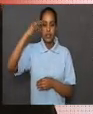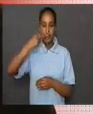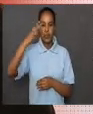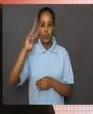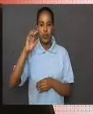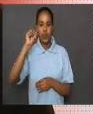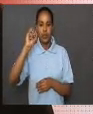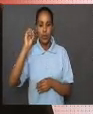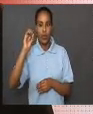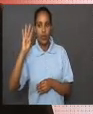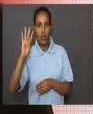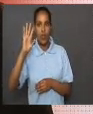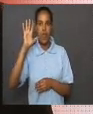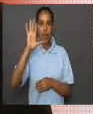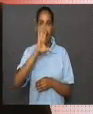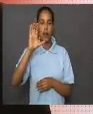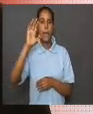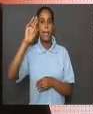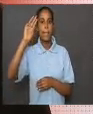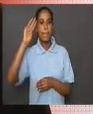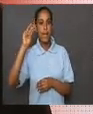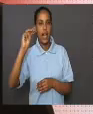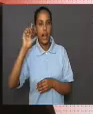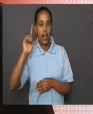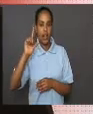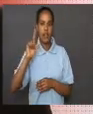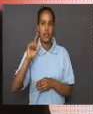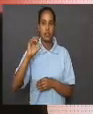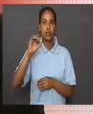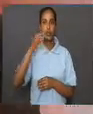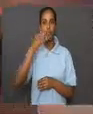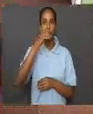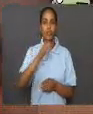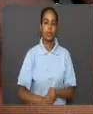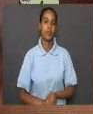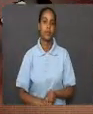in 500 milliliters of solution.